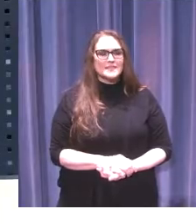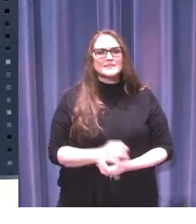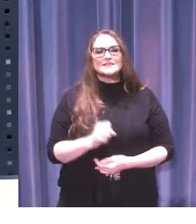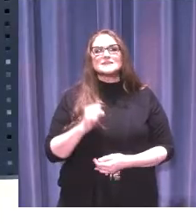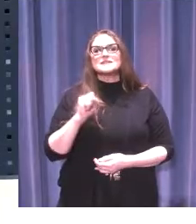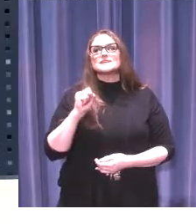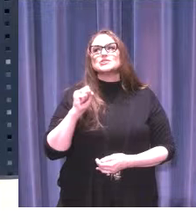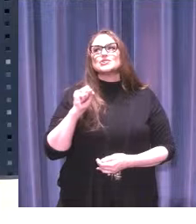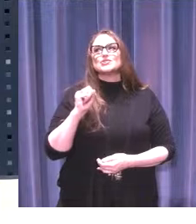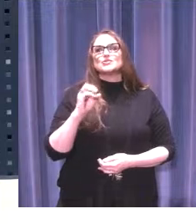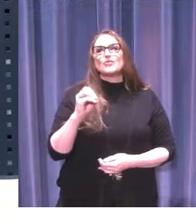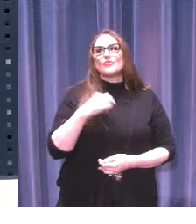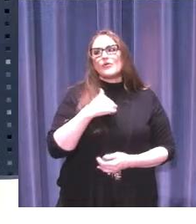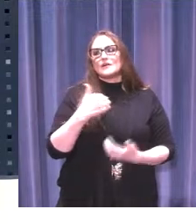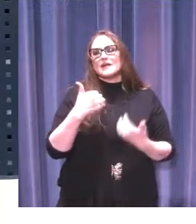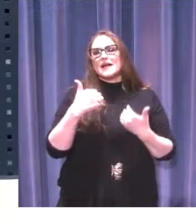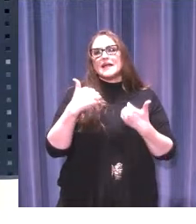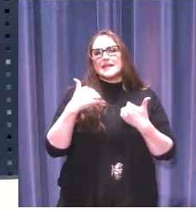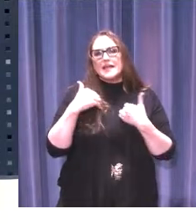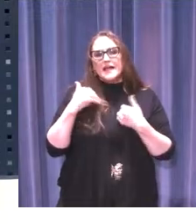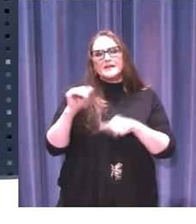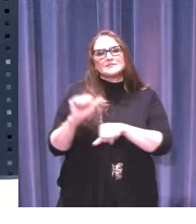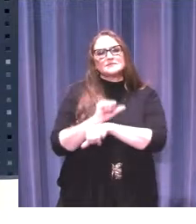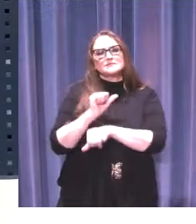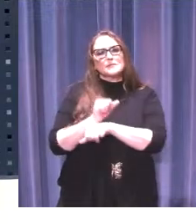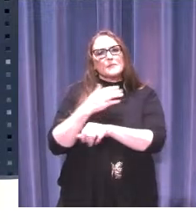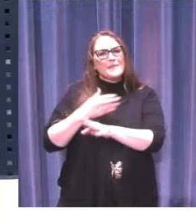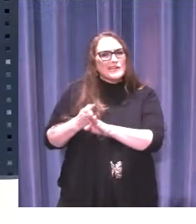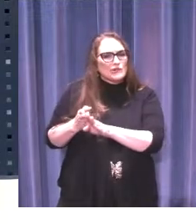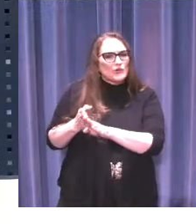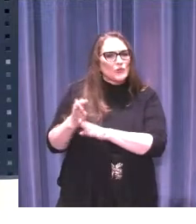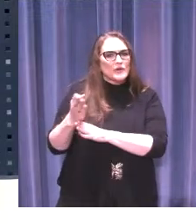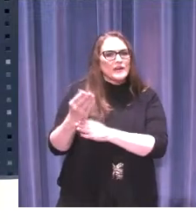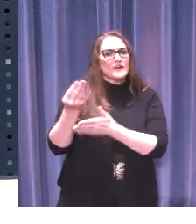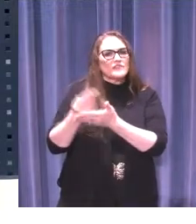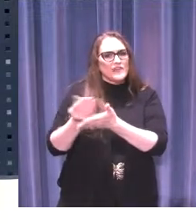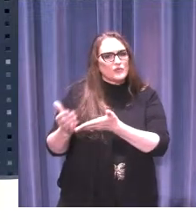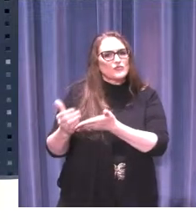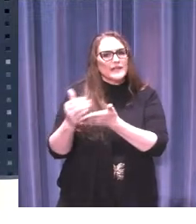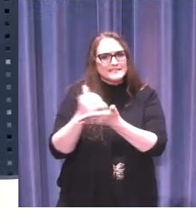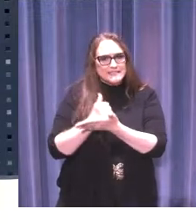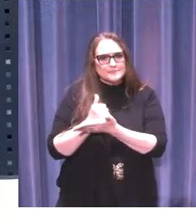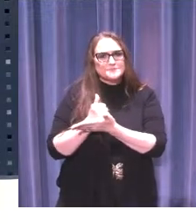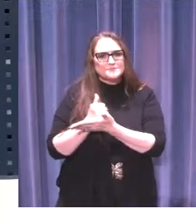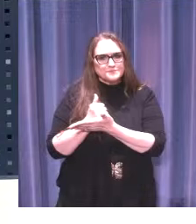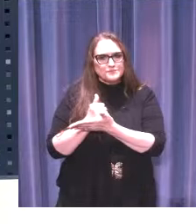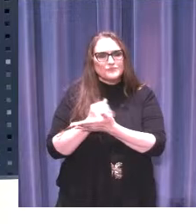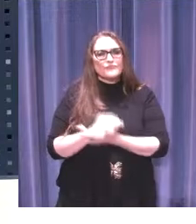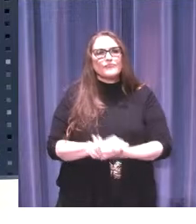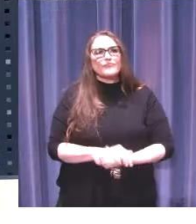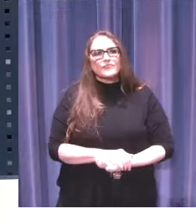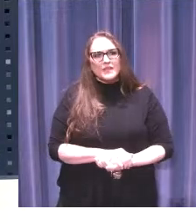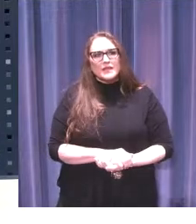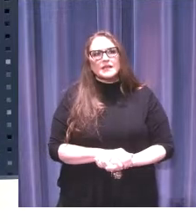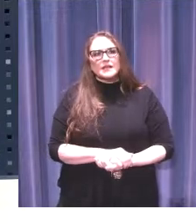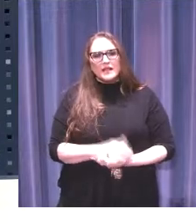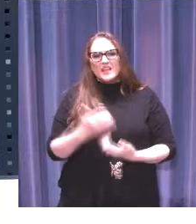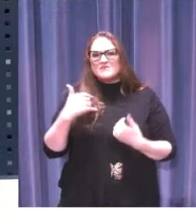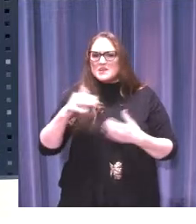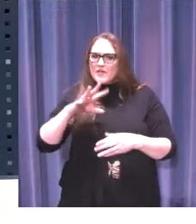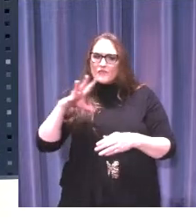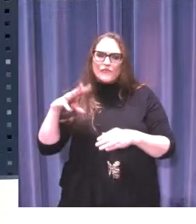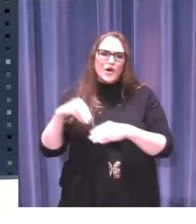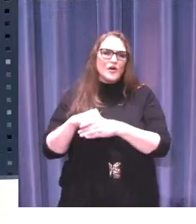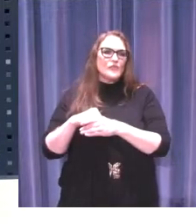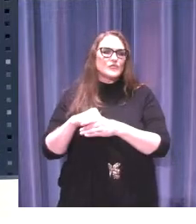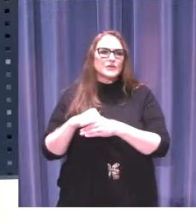So I have spent my career fundraising, and I have been involved